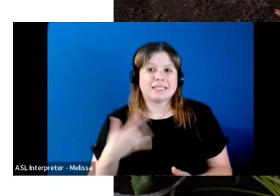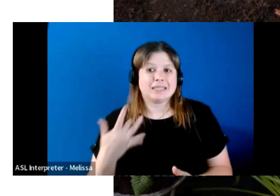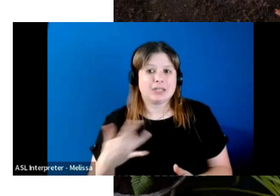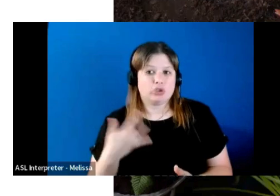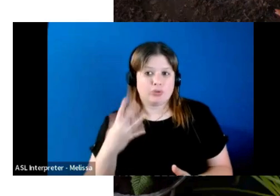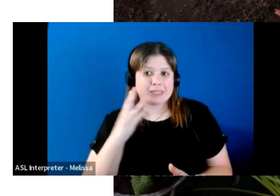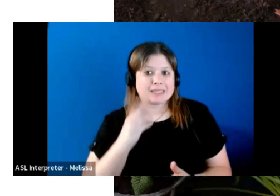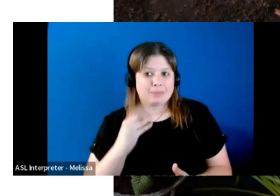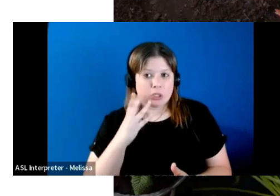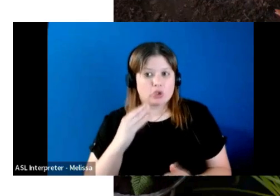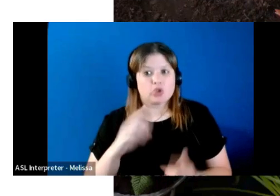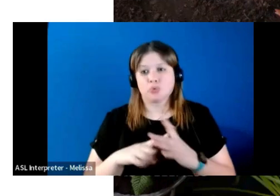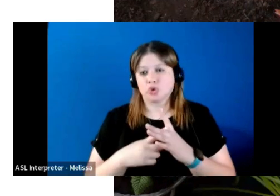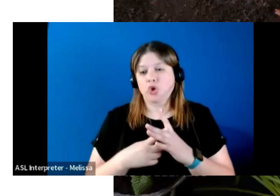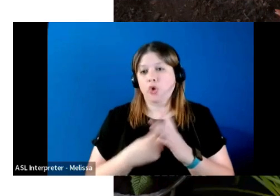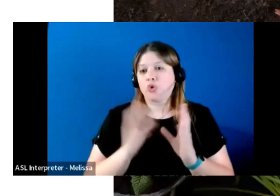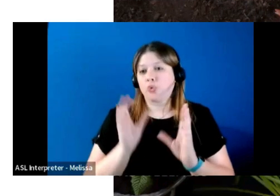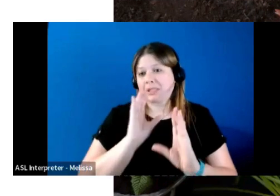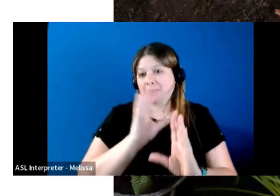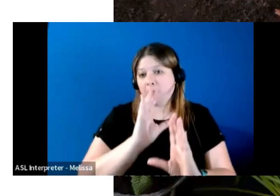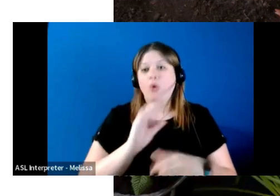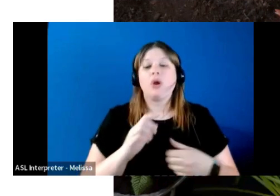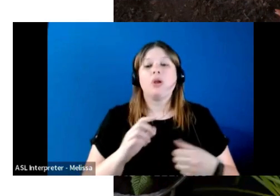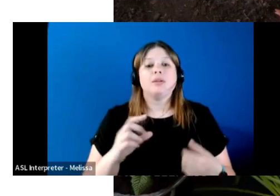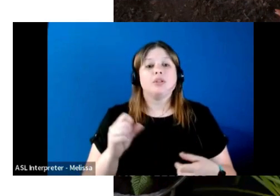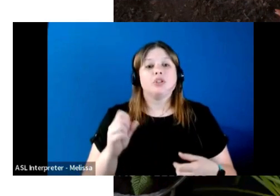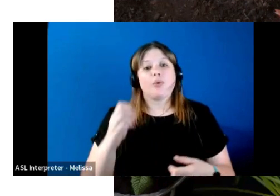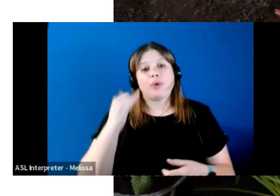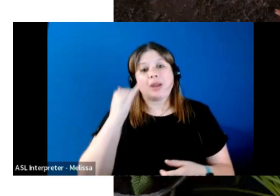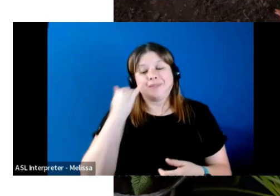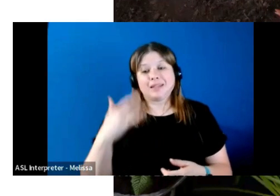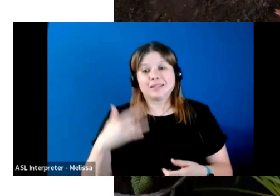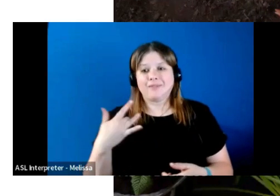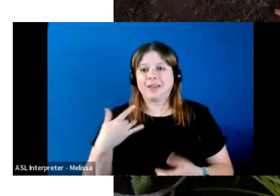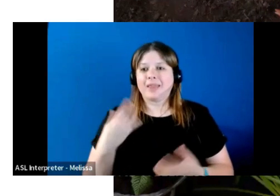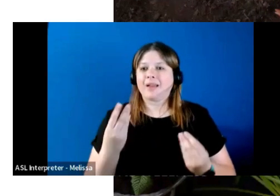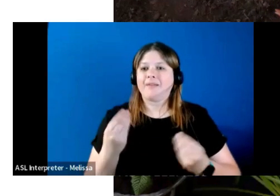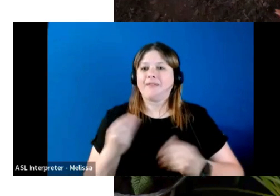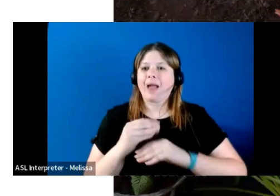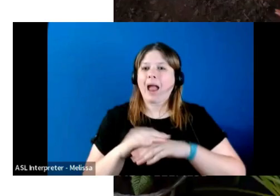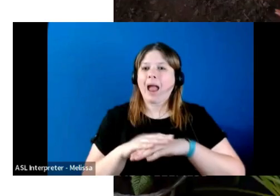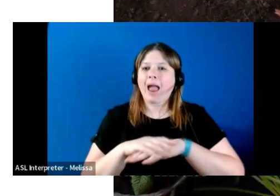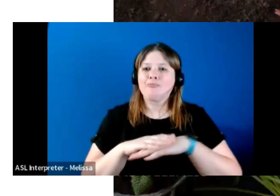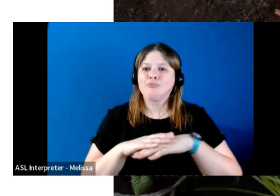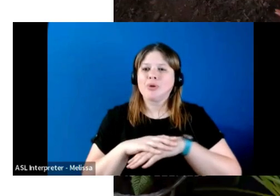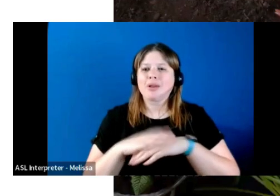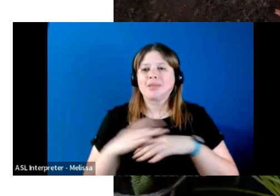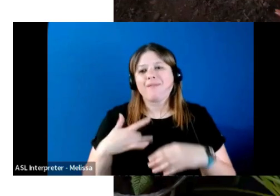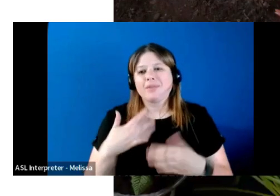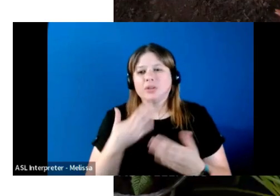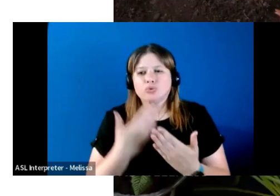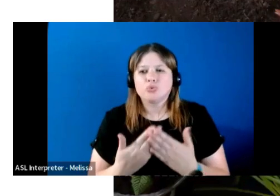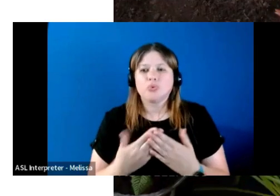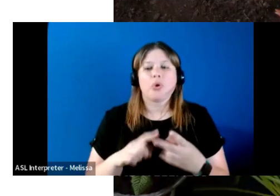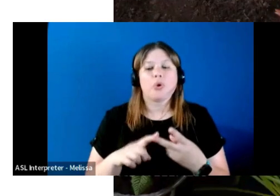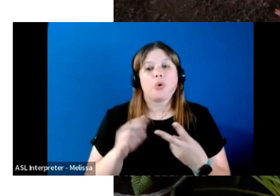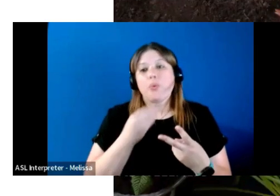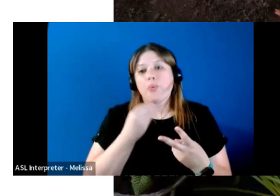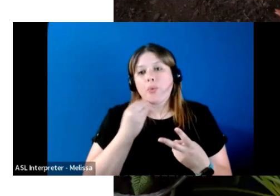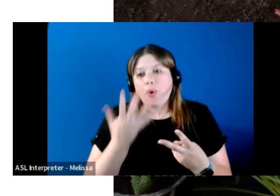explore this, whether that is the feeling of a fabric that feels good to you, warmth,